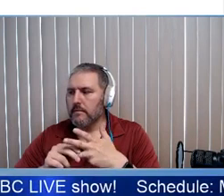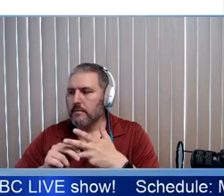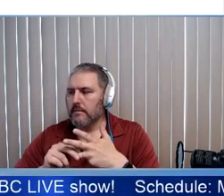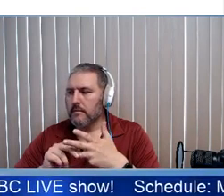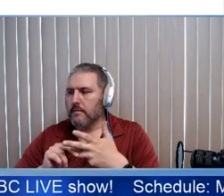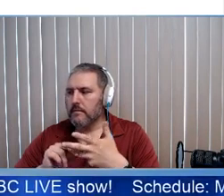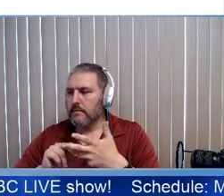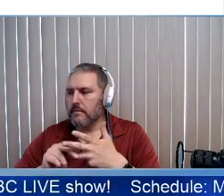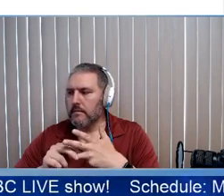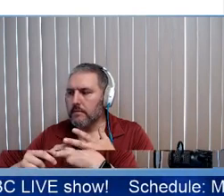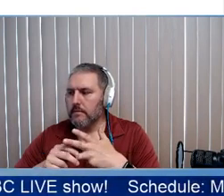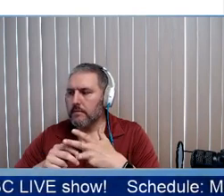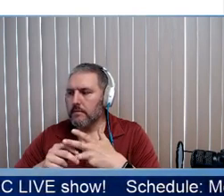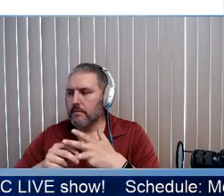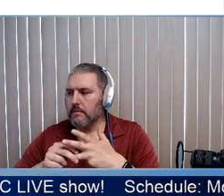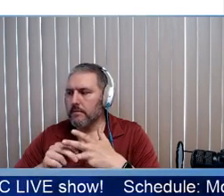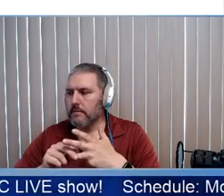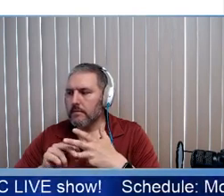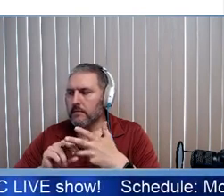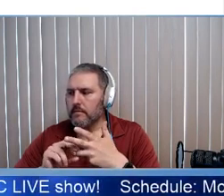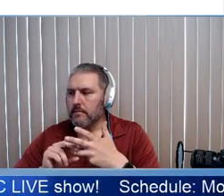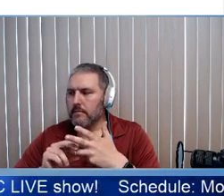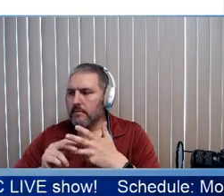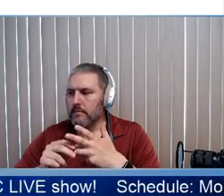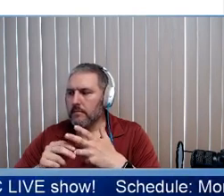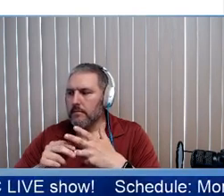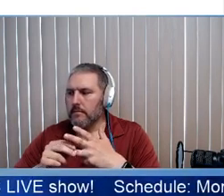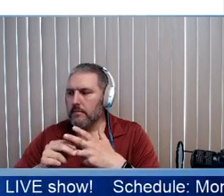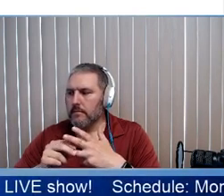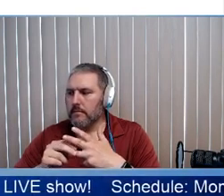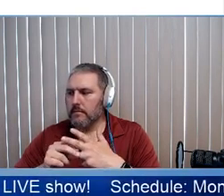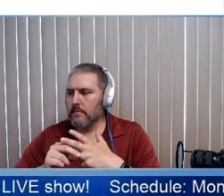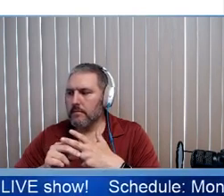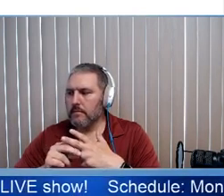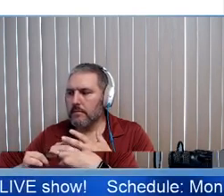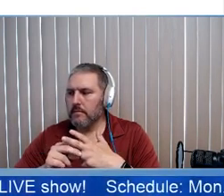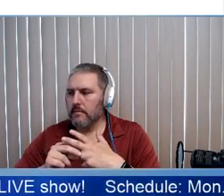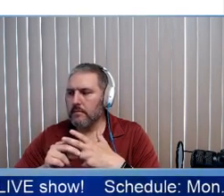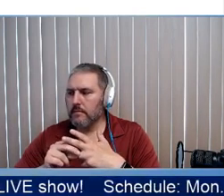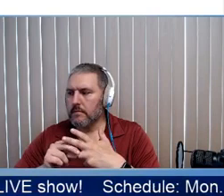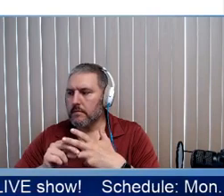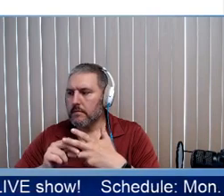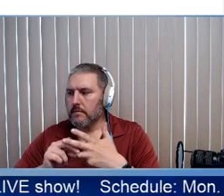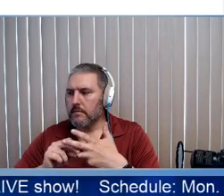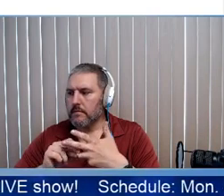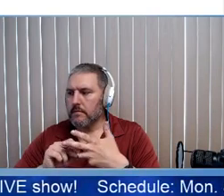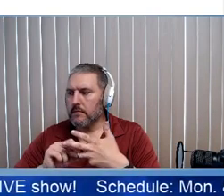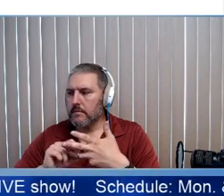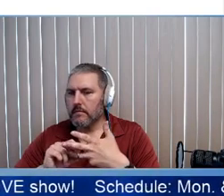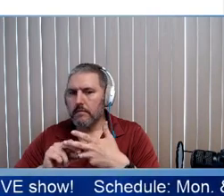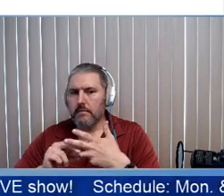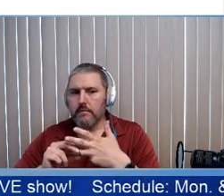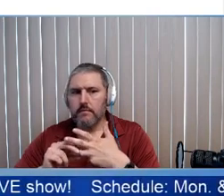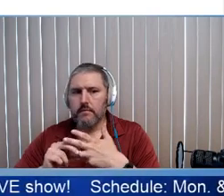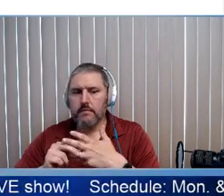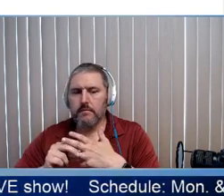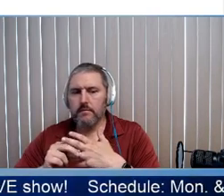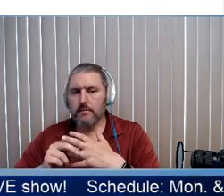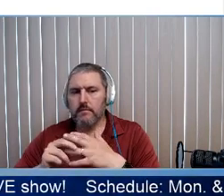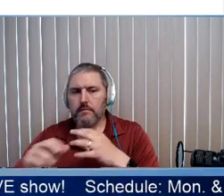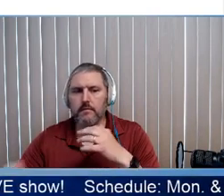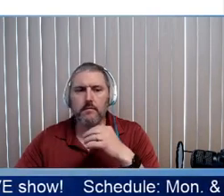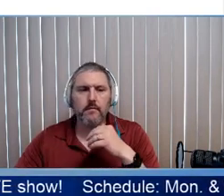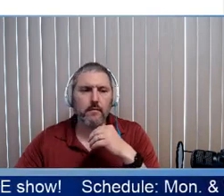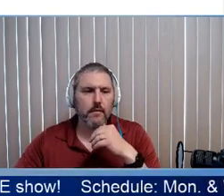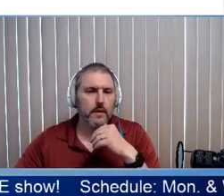that were certainly not recognized as being here from the city. Any police officers hurt from yesterday and the National Guard coming